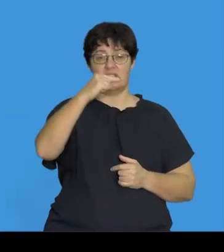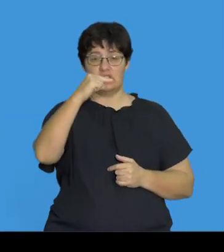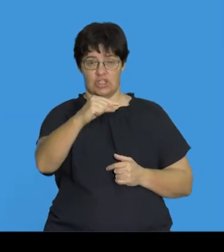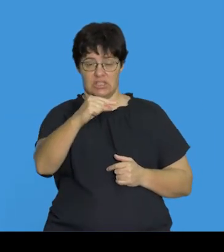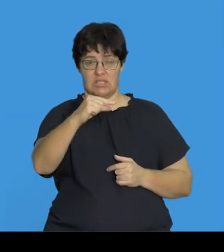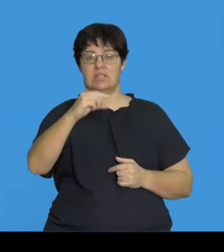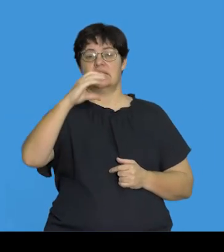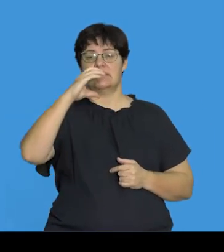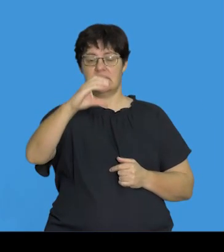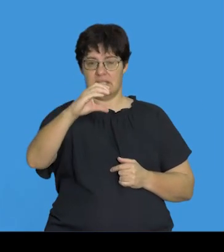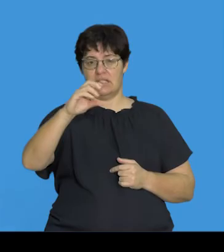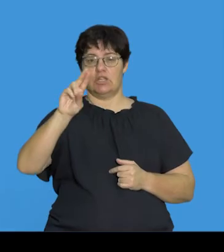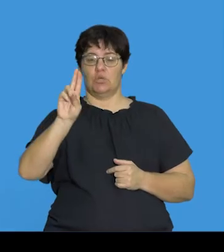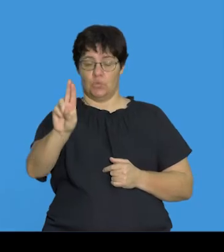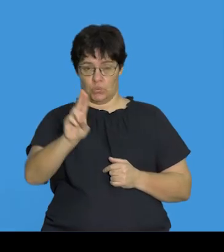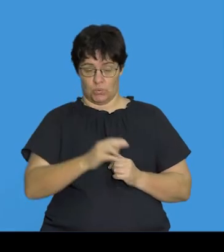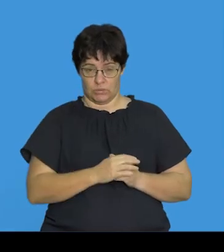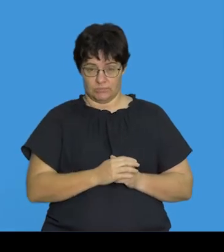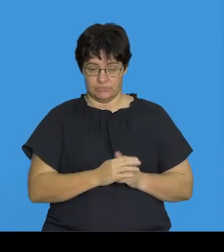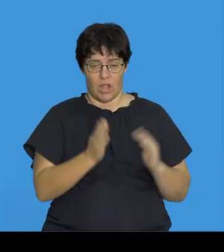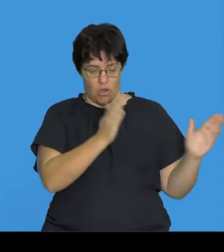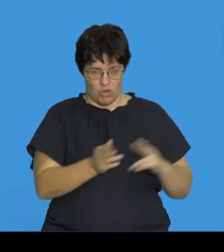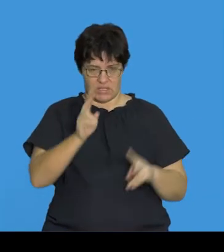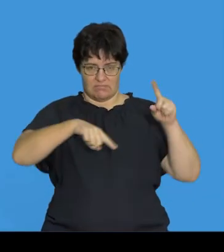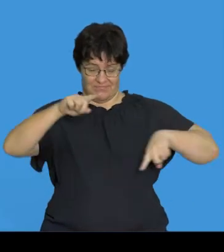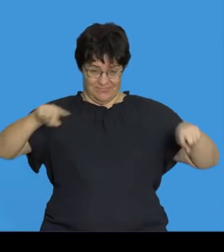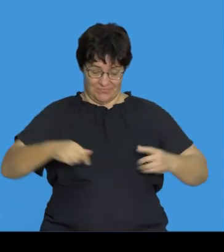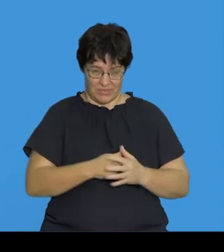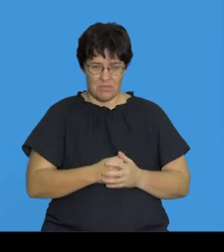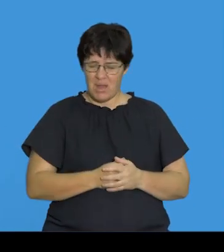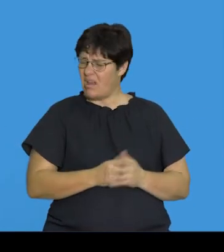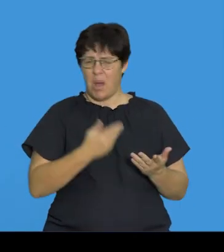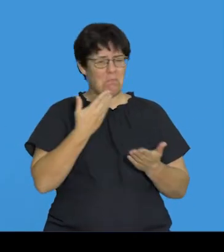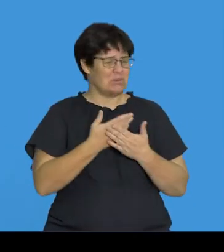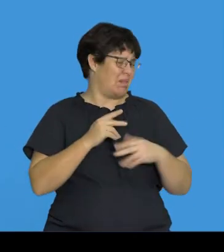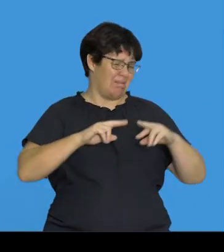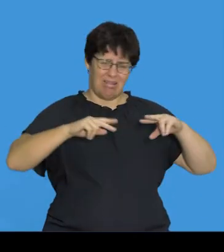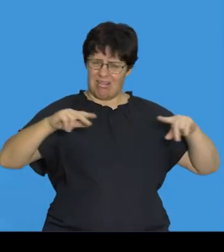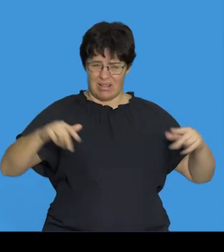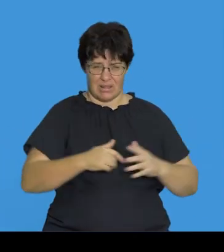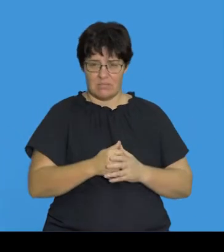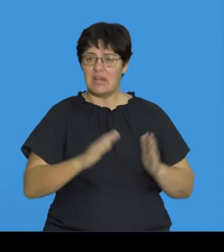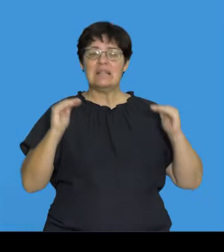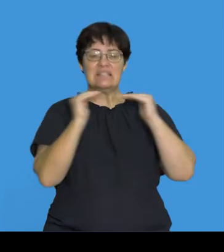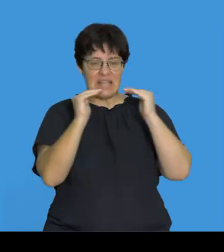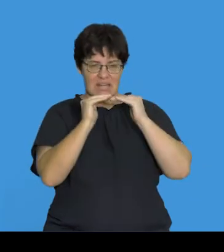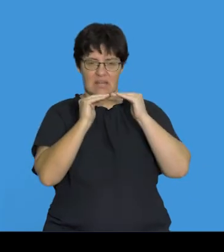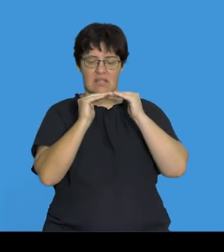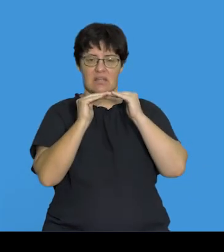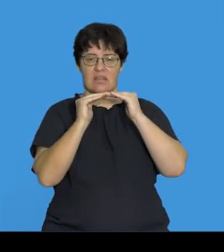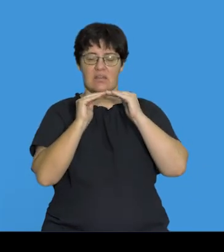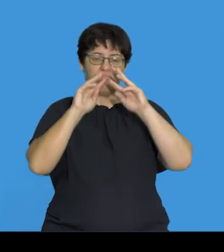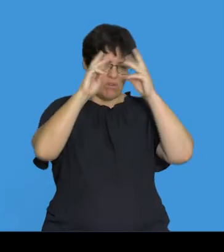G, C, and U. And if you look at it, we've got various possibilities. So this is a standard